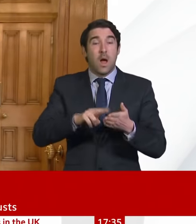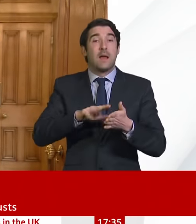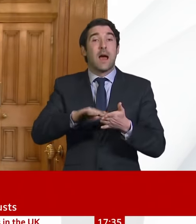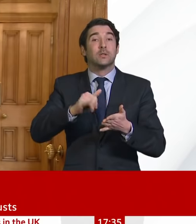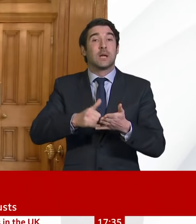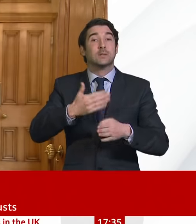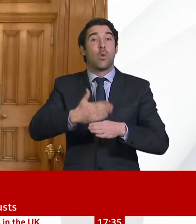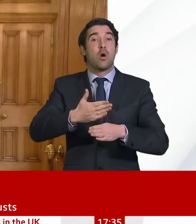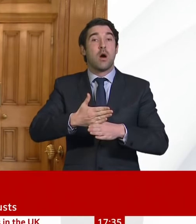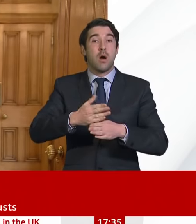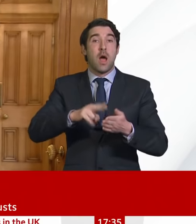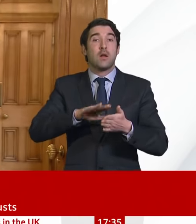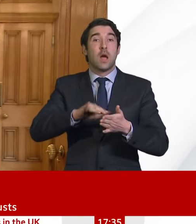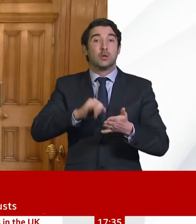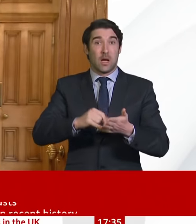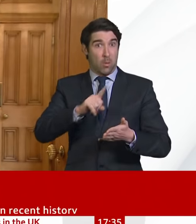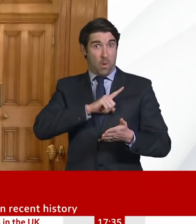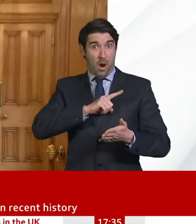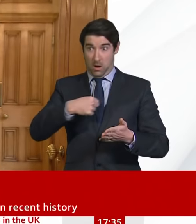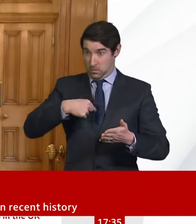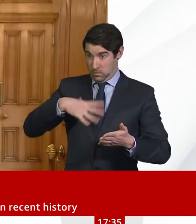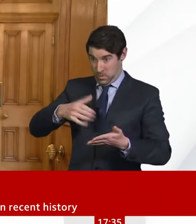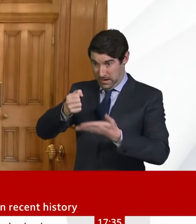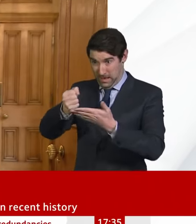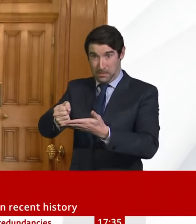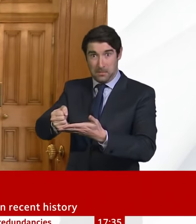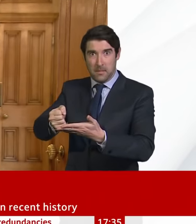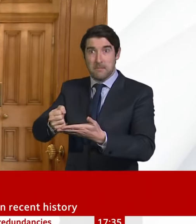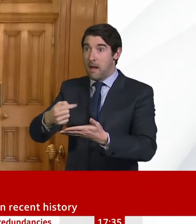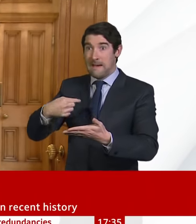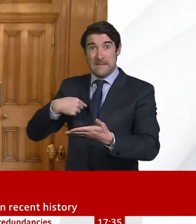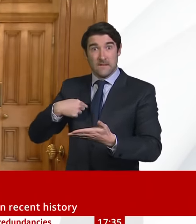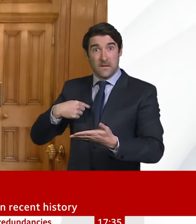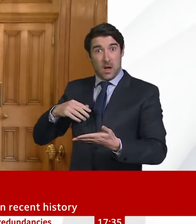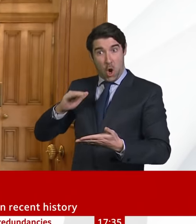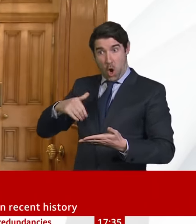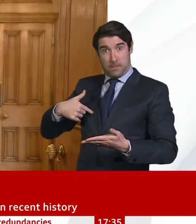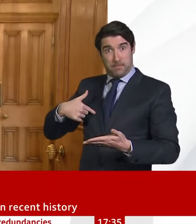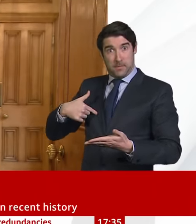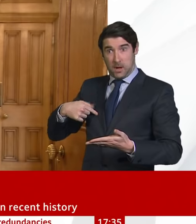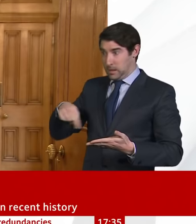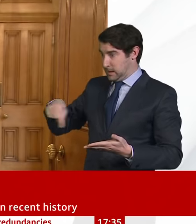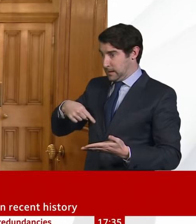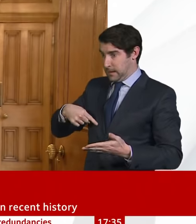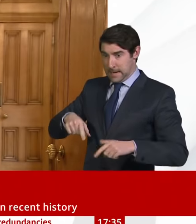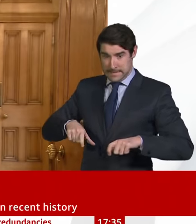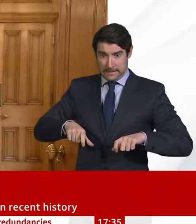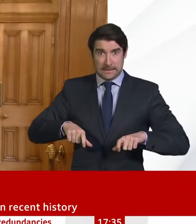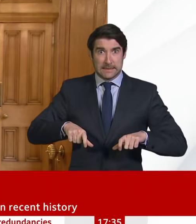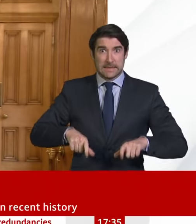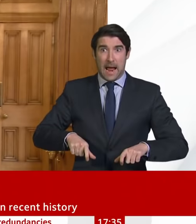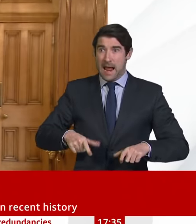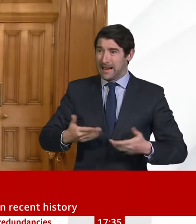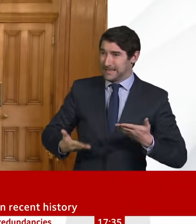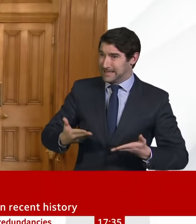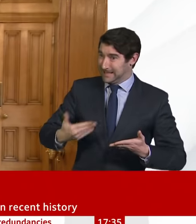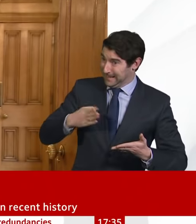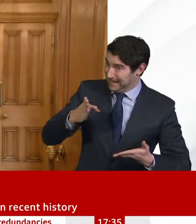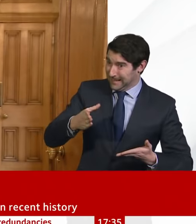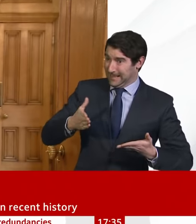the patients for whom the result of a test could be the difference in treatment that is the